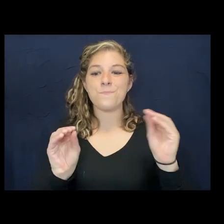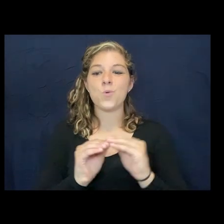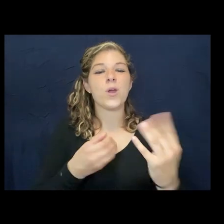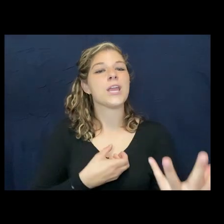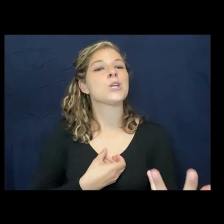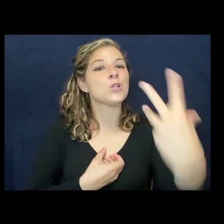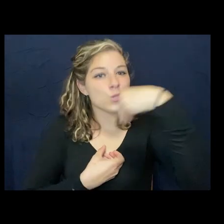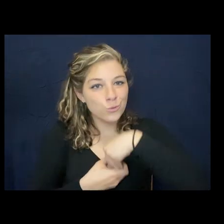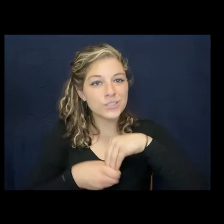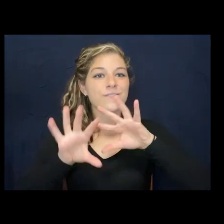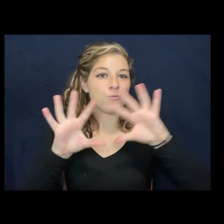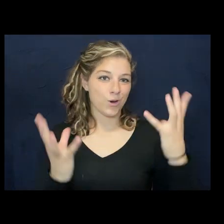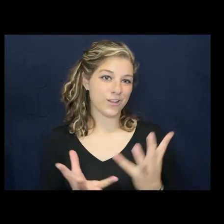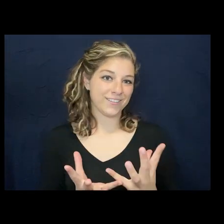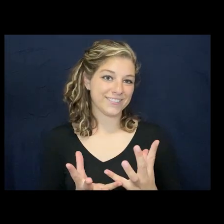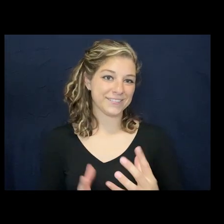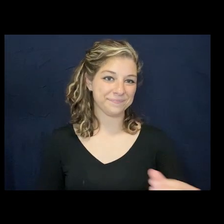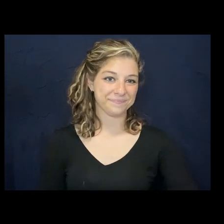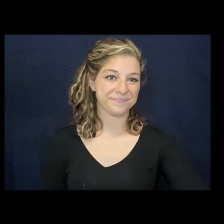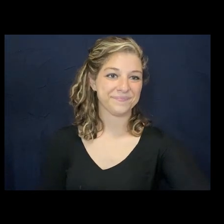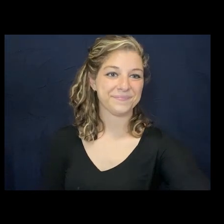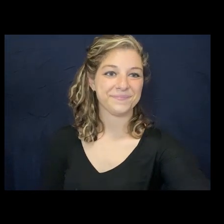a more inclusive world.